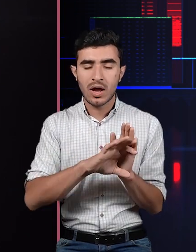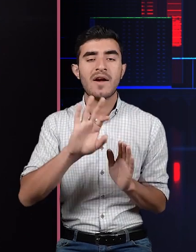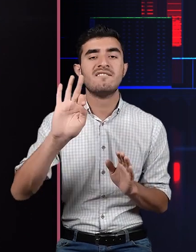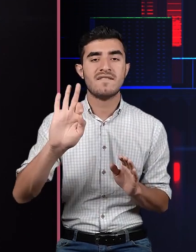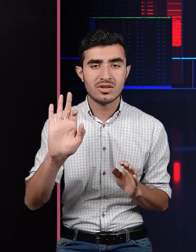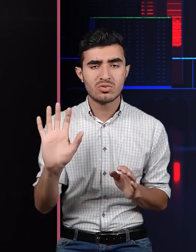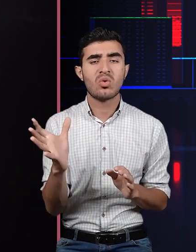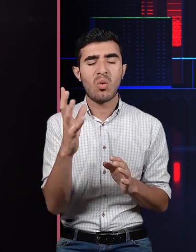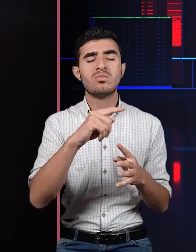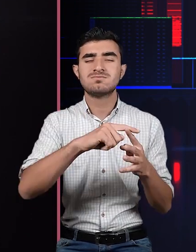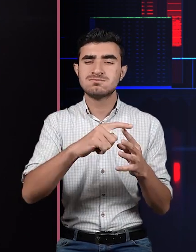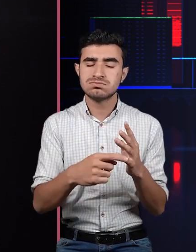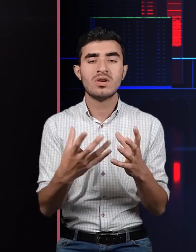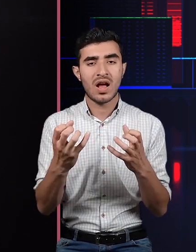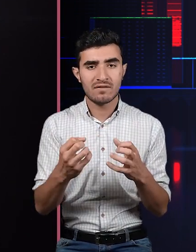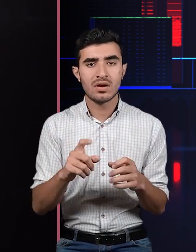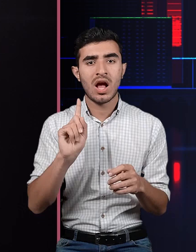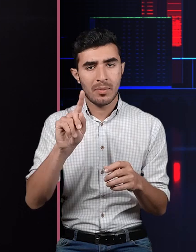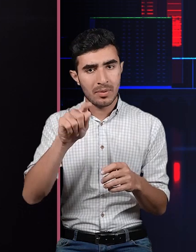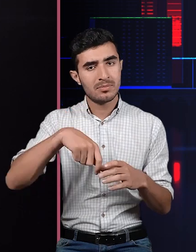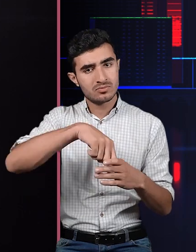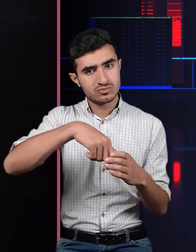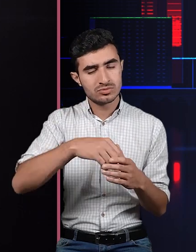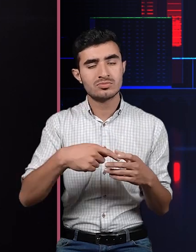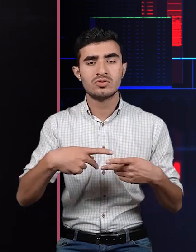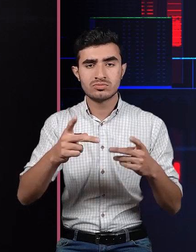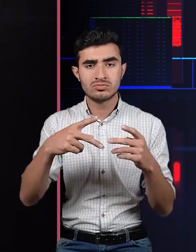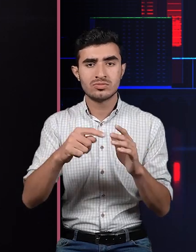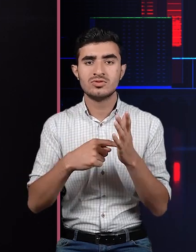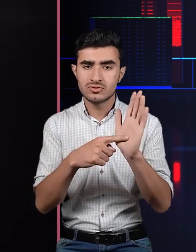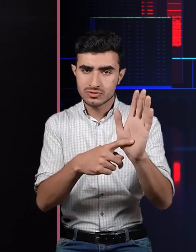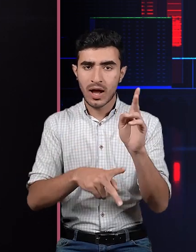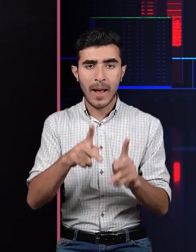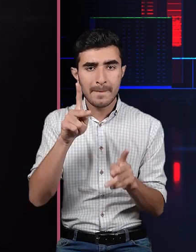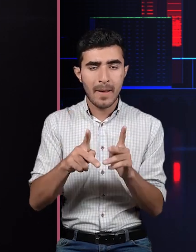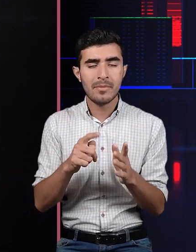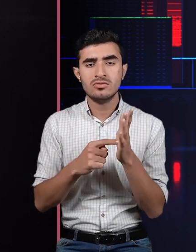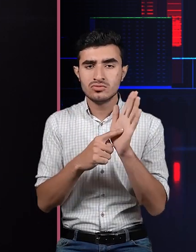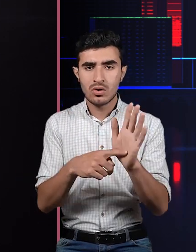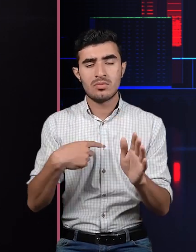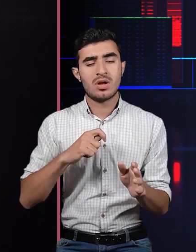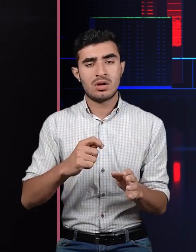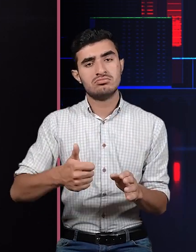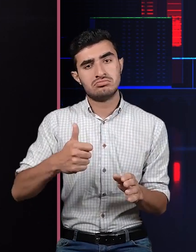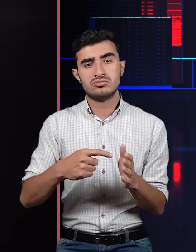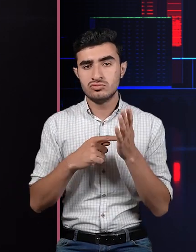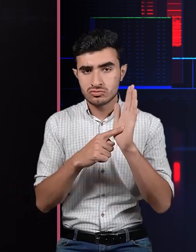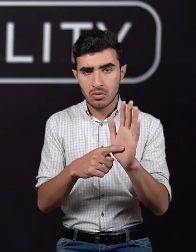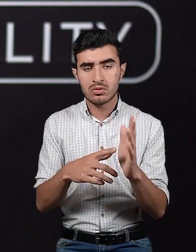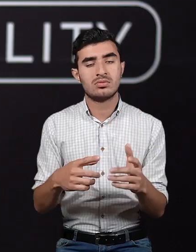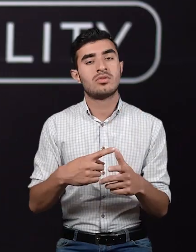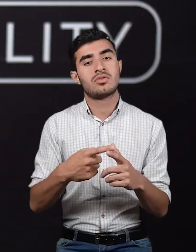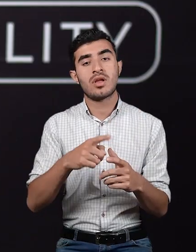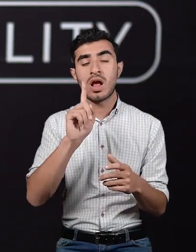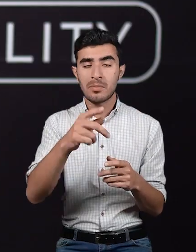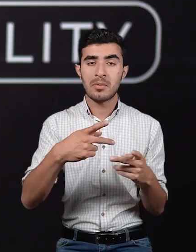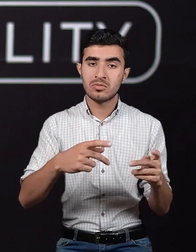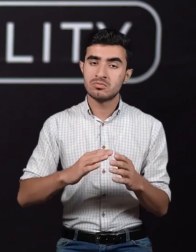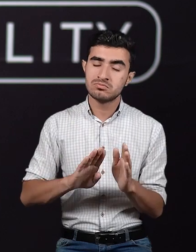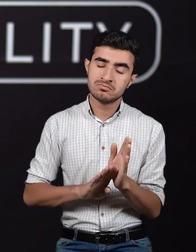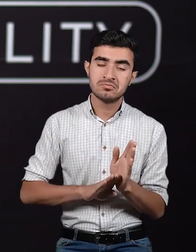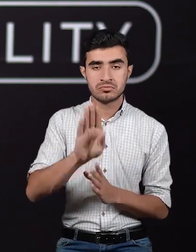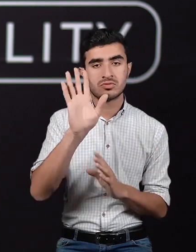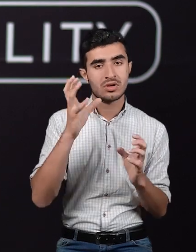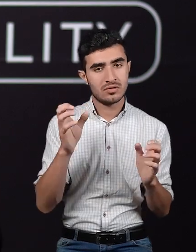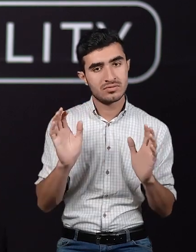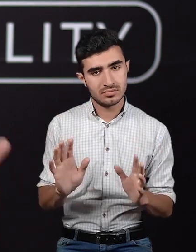Instagram, Facebook, there's so many platforms that you can really market your product on, you can really really make a successful career